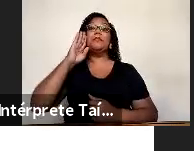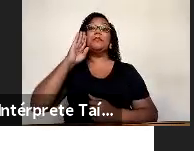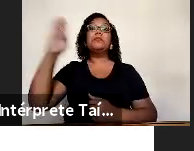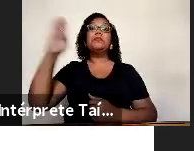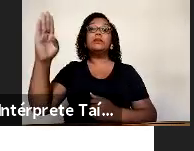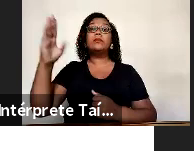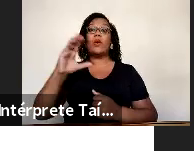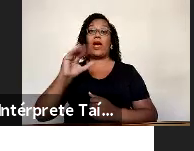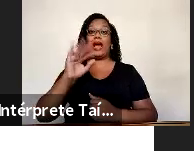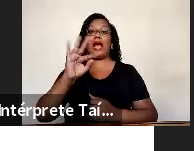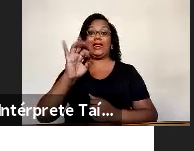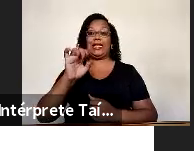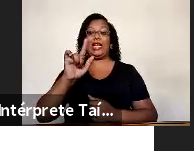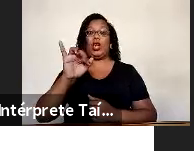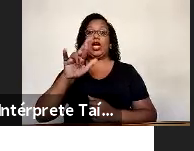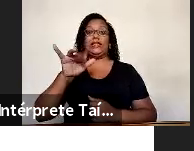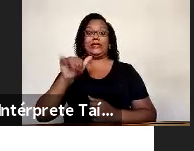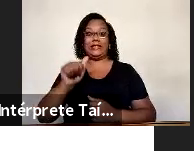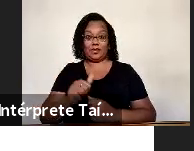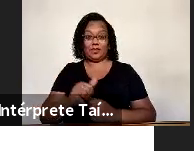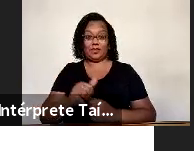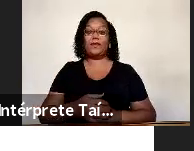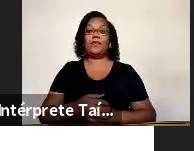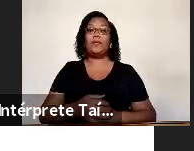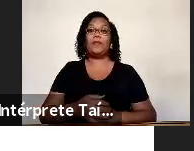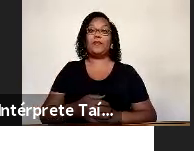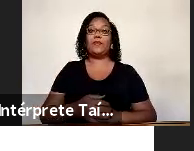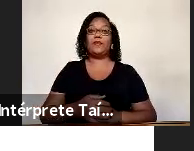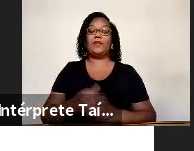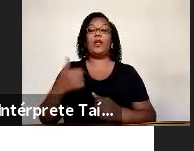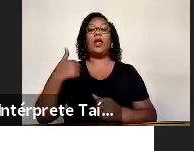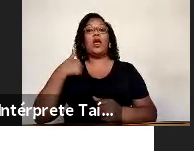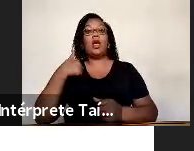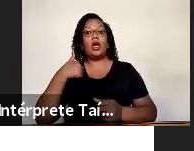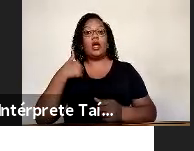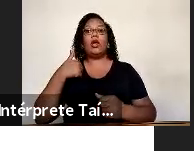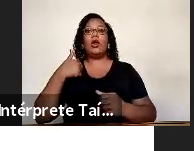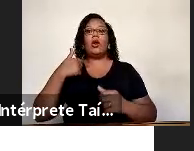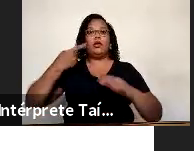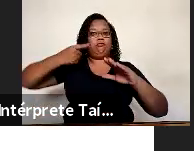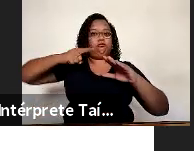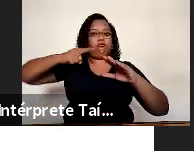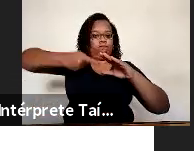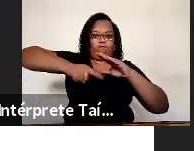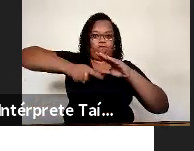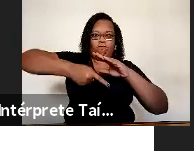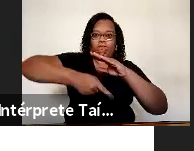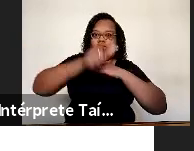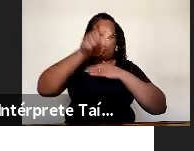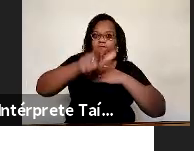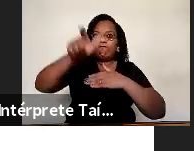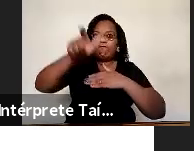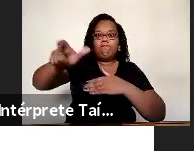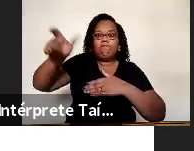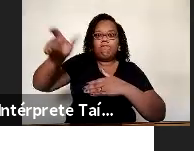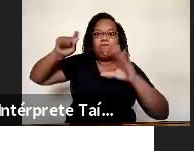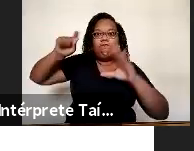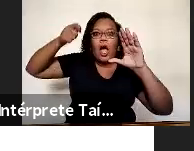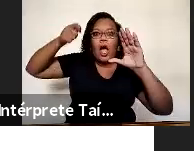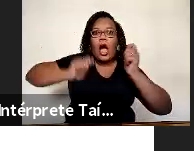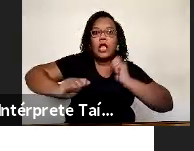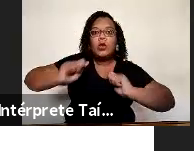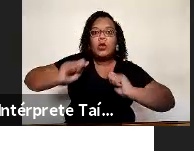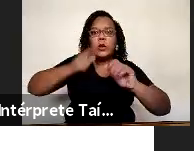go into a deep dive into the person's, the actor, the director's lives. And I try to know, for instance, the name of